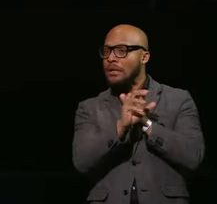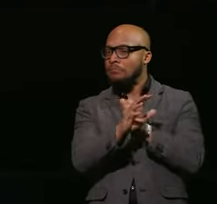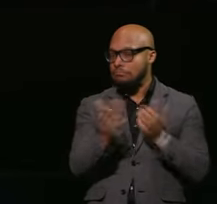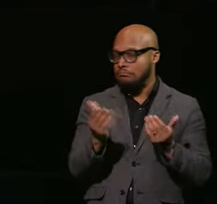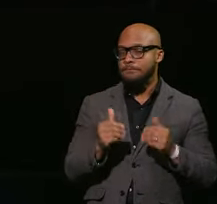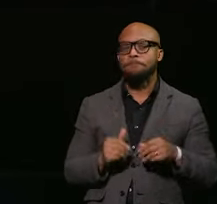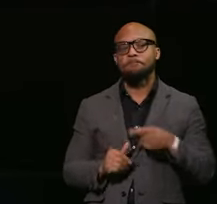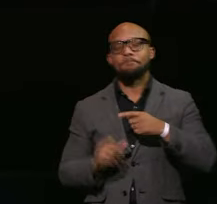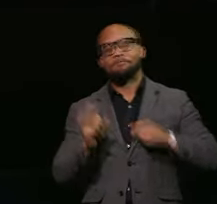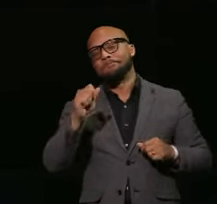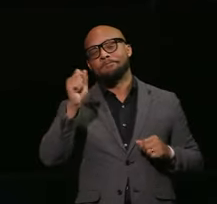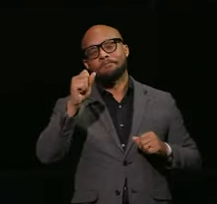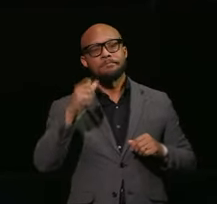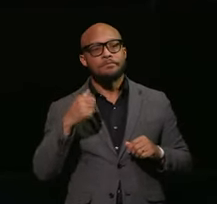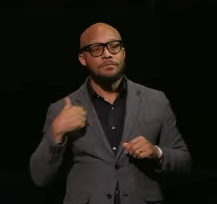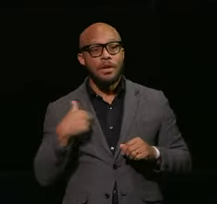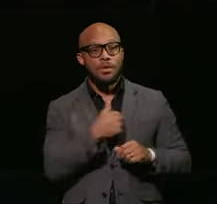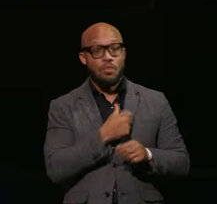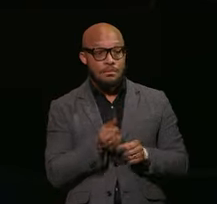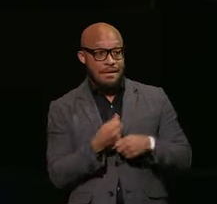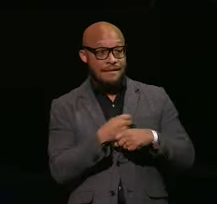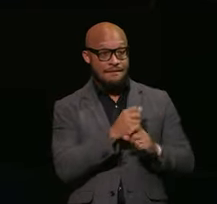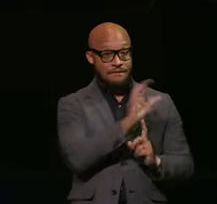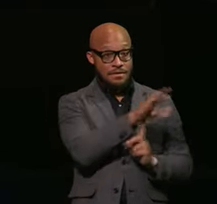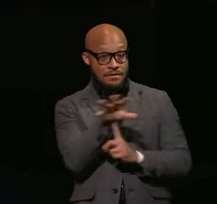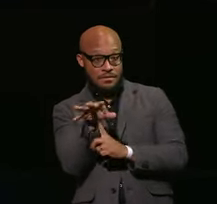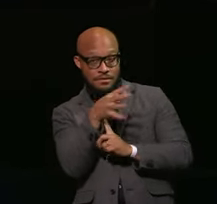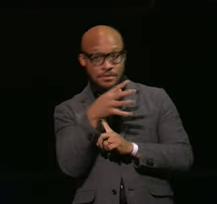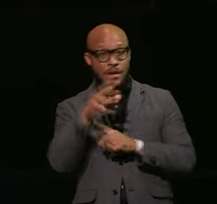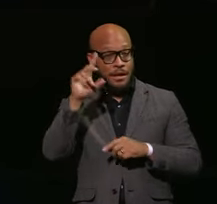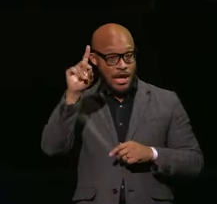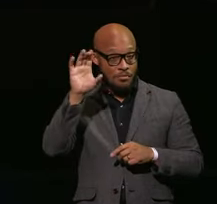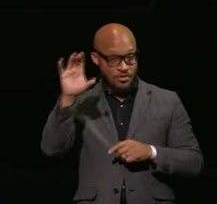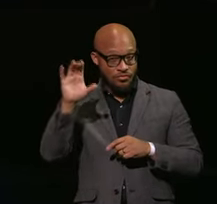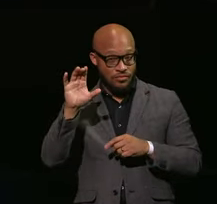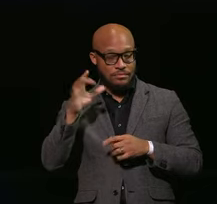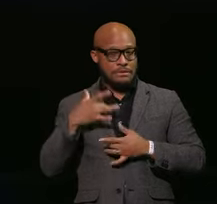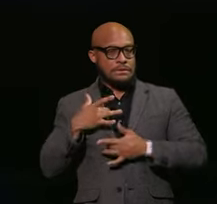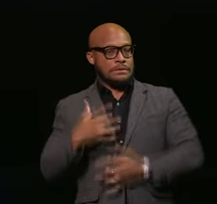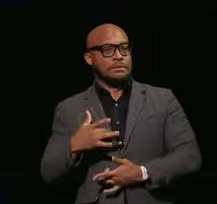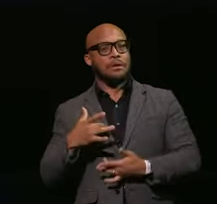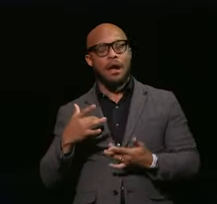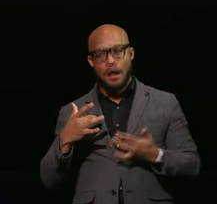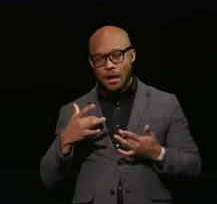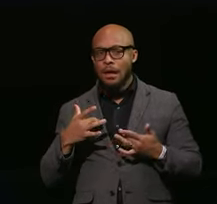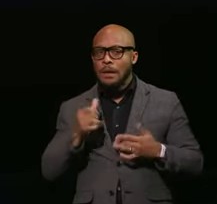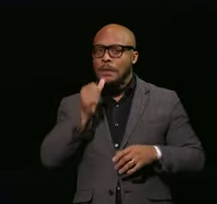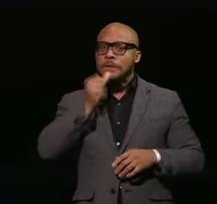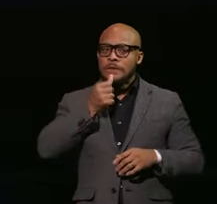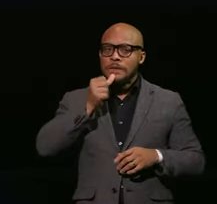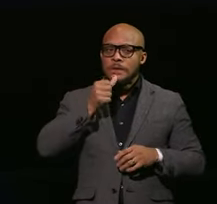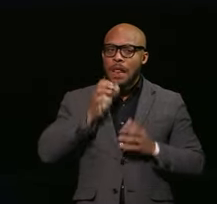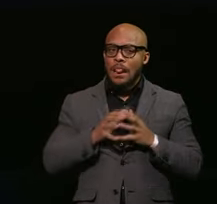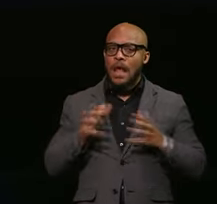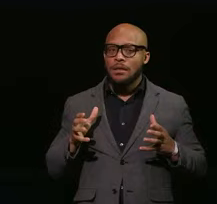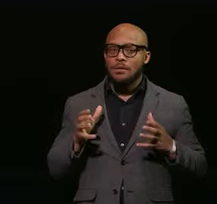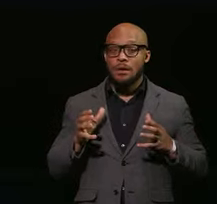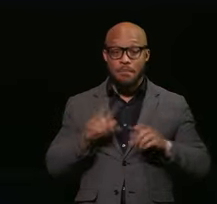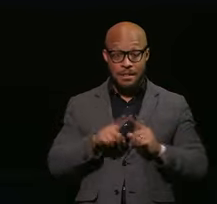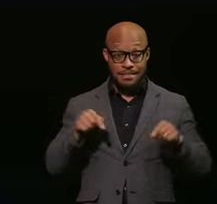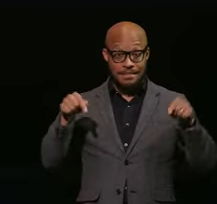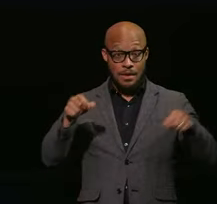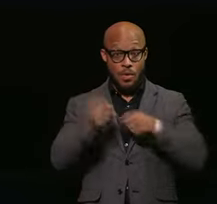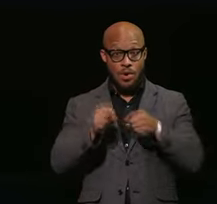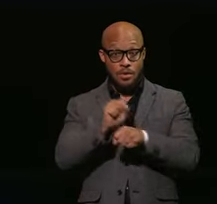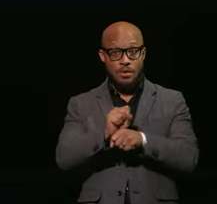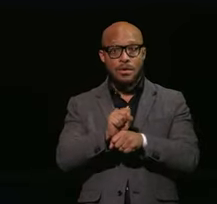know we sacrifice so much to make these projects. But this in particular was also it was a labor of love,